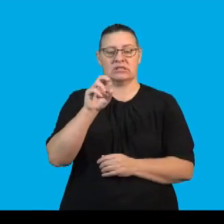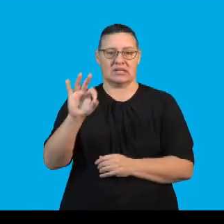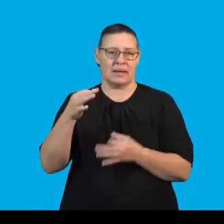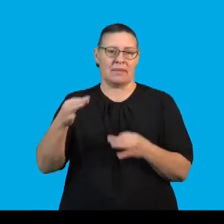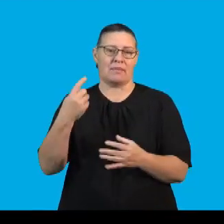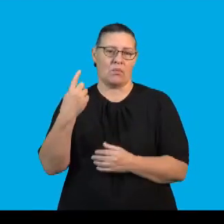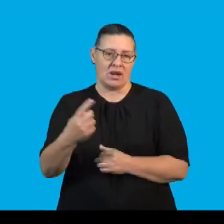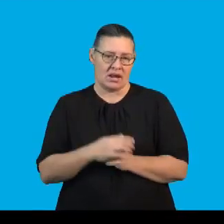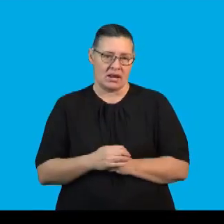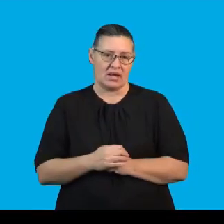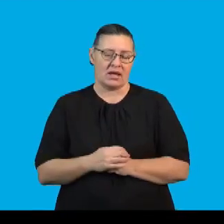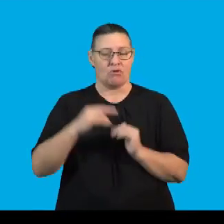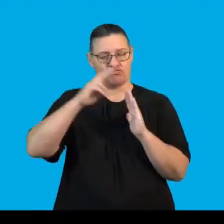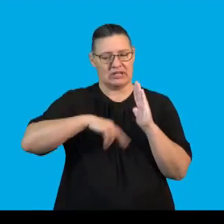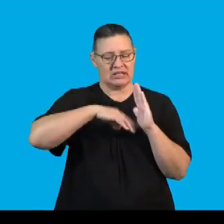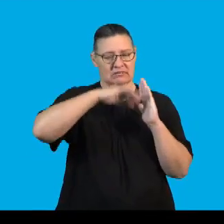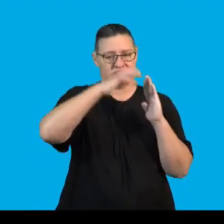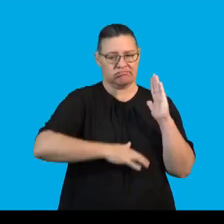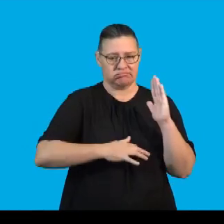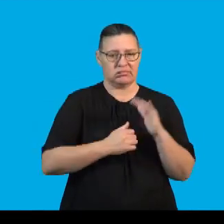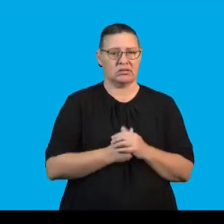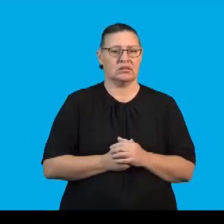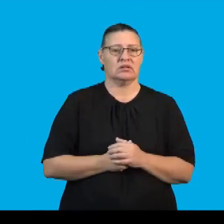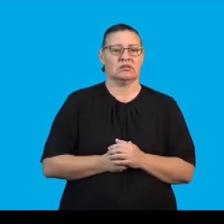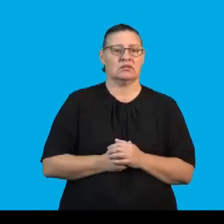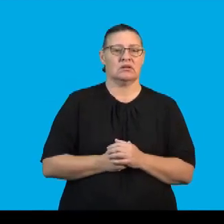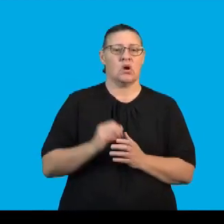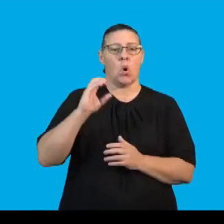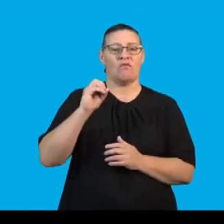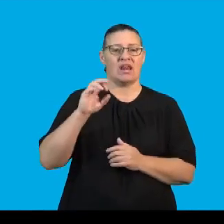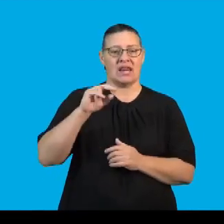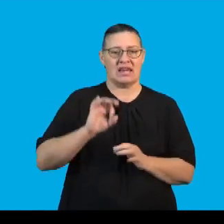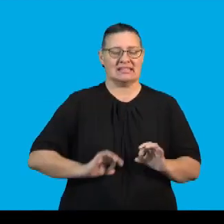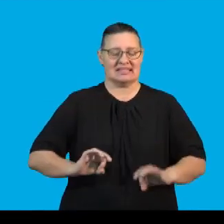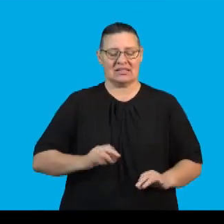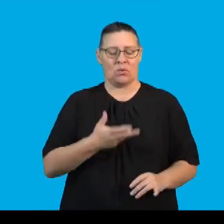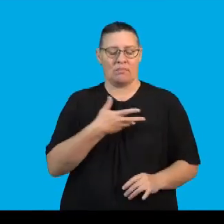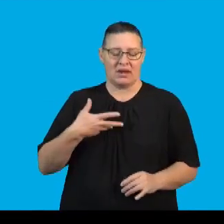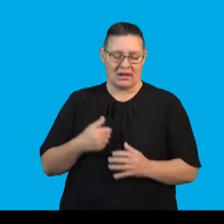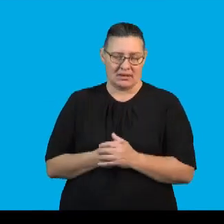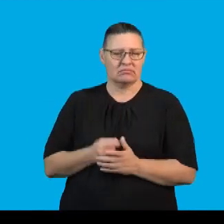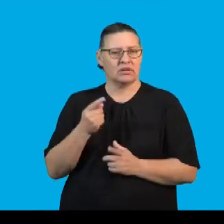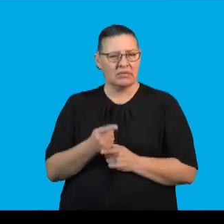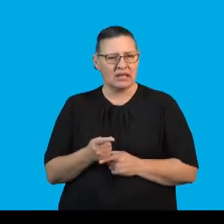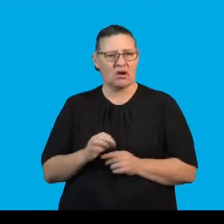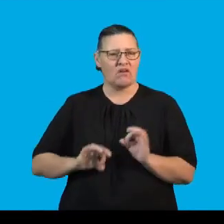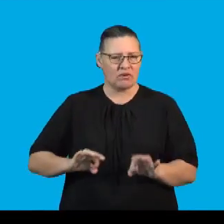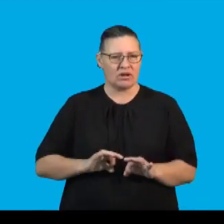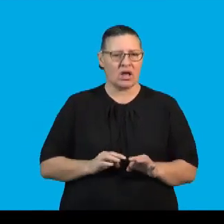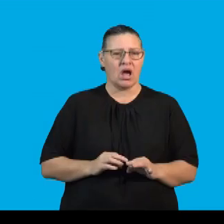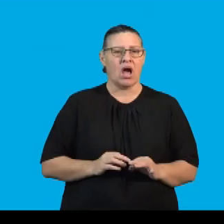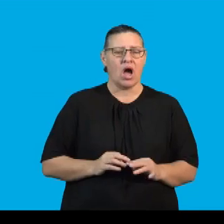November 2023, paper 1, read the extract below. Ovarian cyst in females. Ovarian cysts